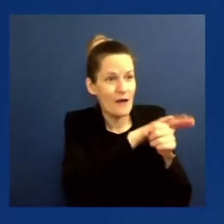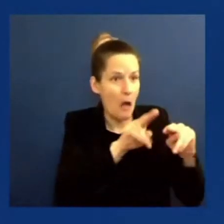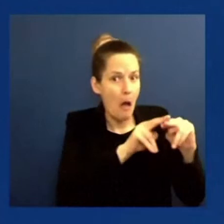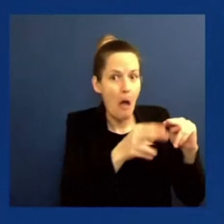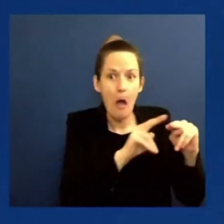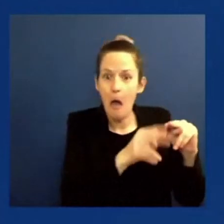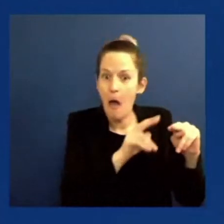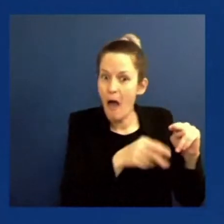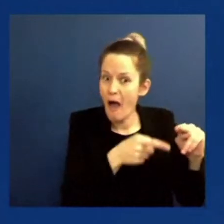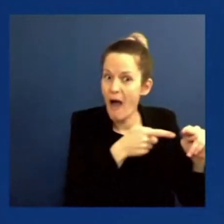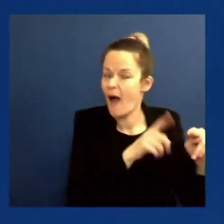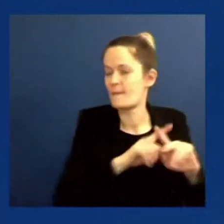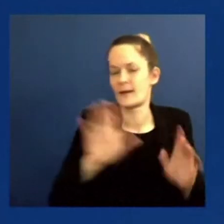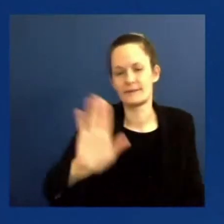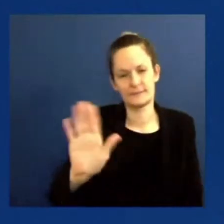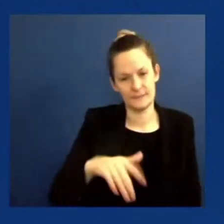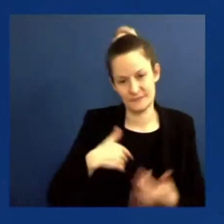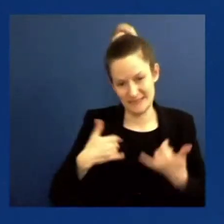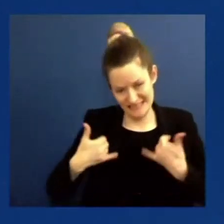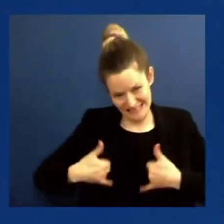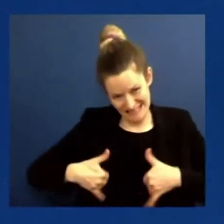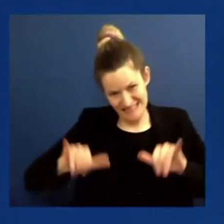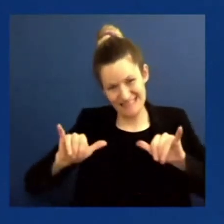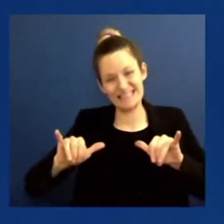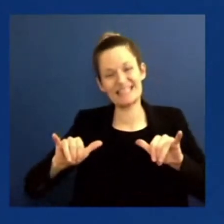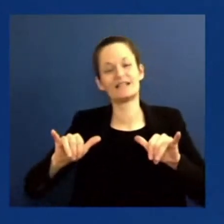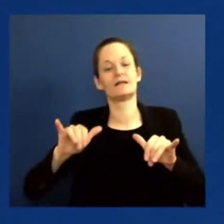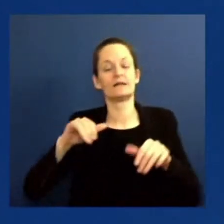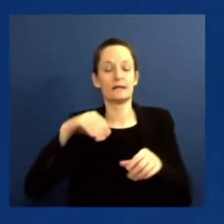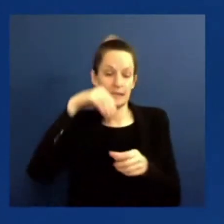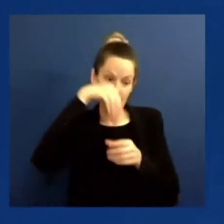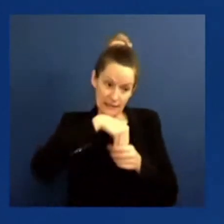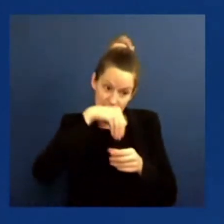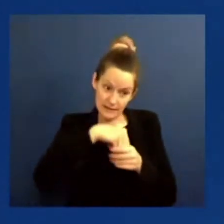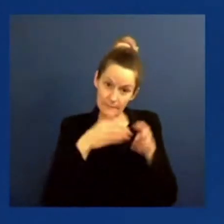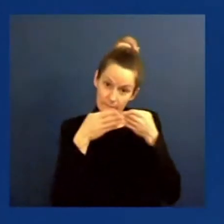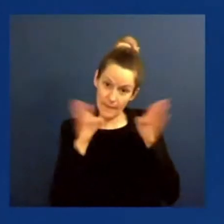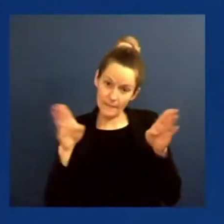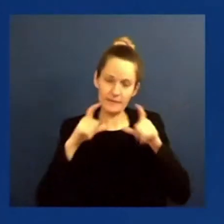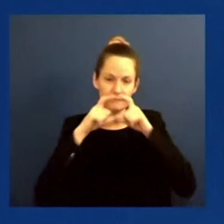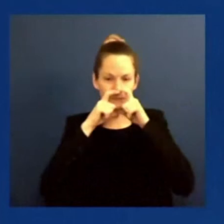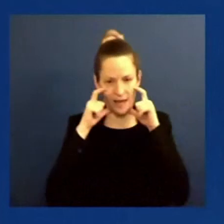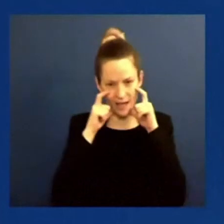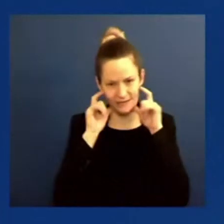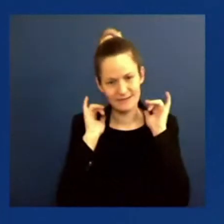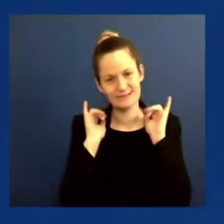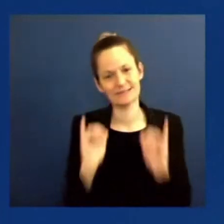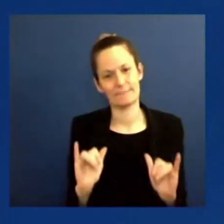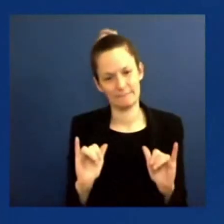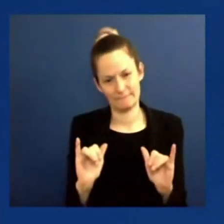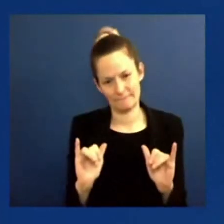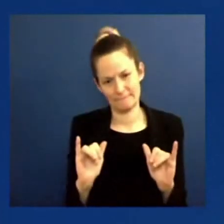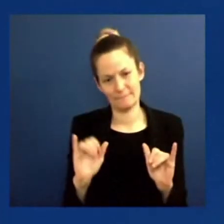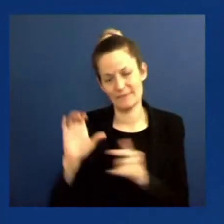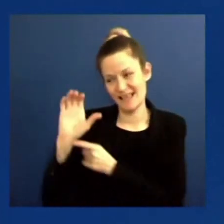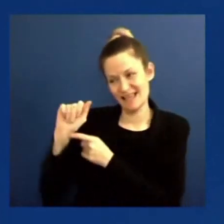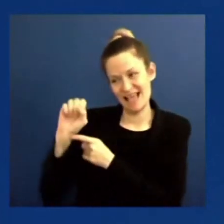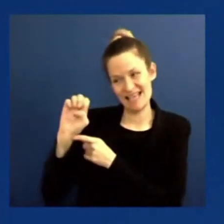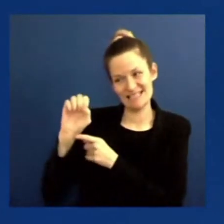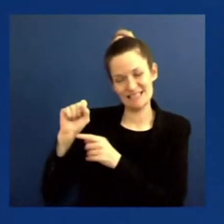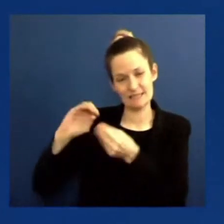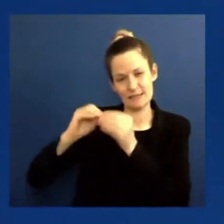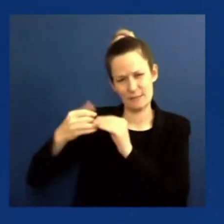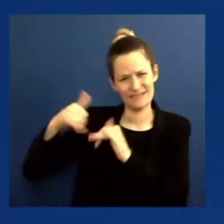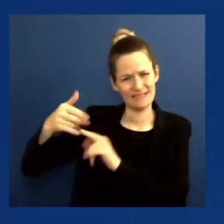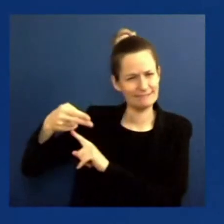recommending public indoor masking. Again, cases are still well higher than the threshold to start thinking about taking off some of those measures.